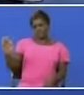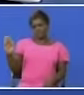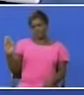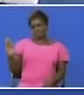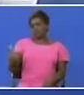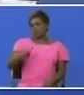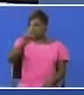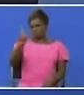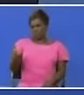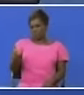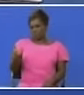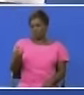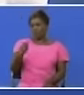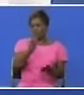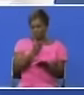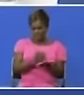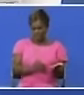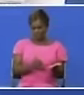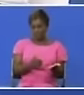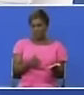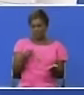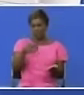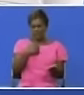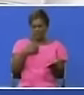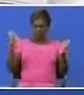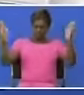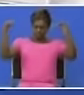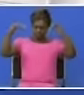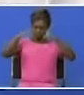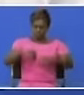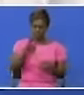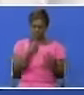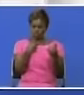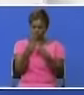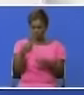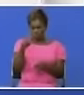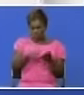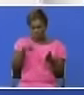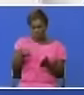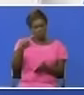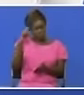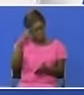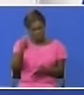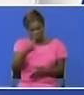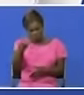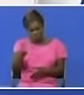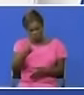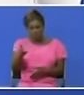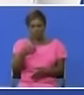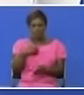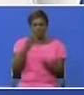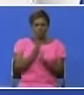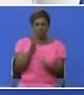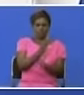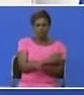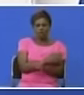Okay, some question your approach to this issue and that you had this press conference. You talked about some of what you think is questionable with Netflix even before talking